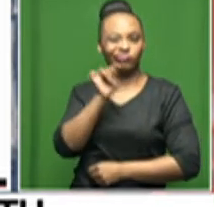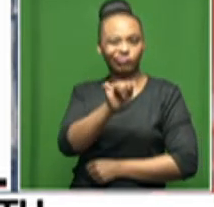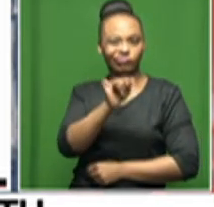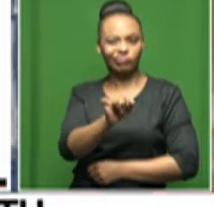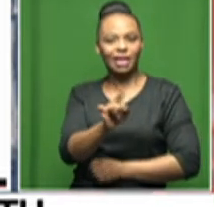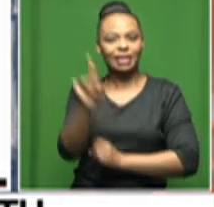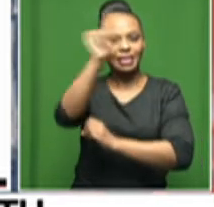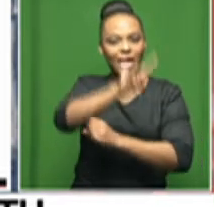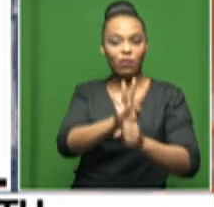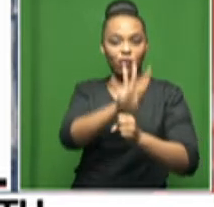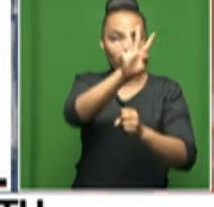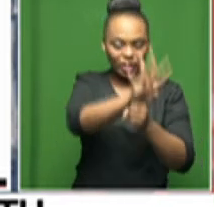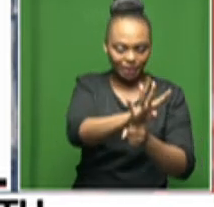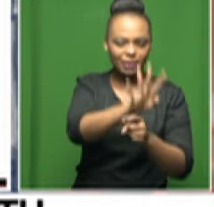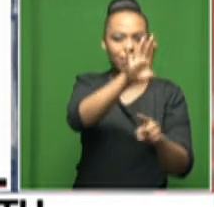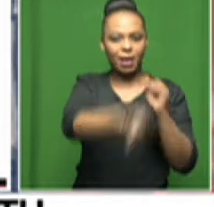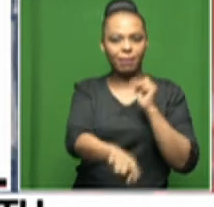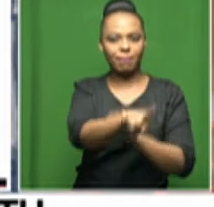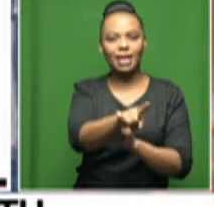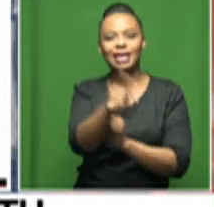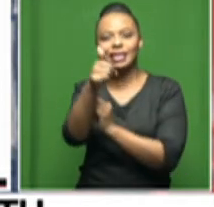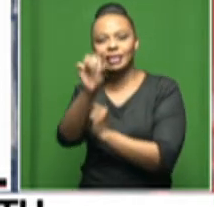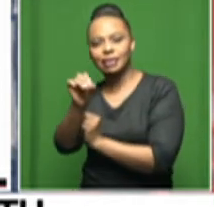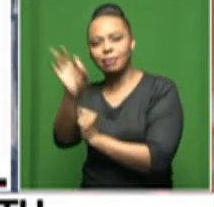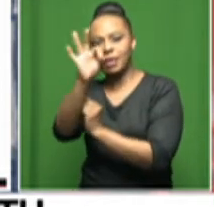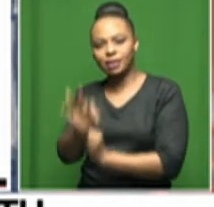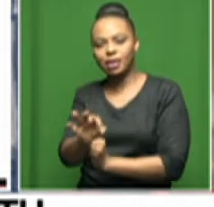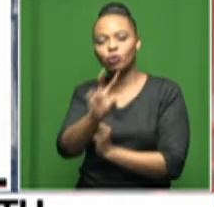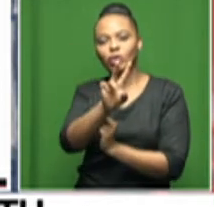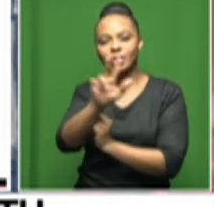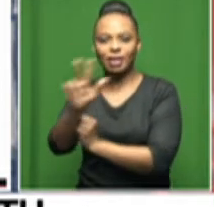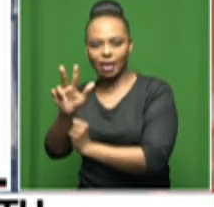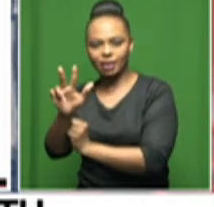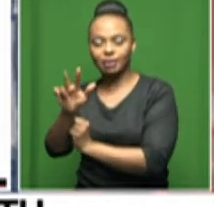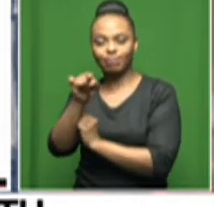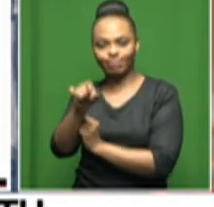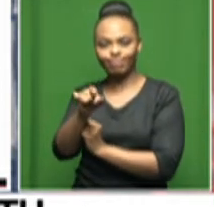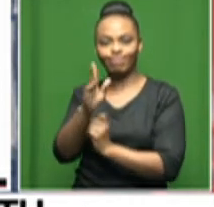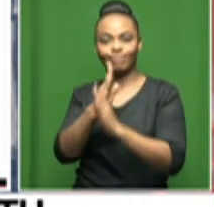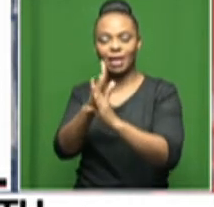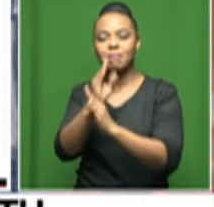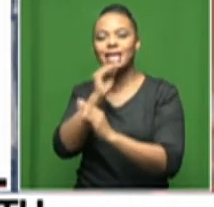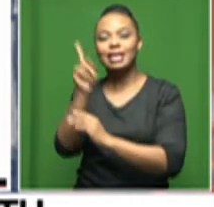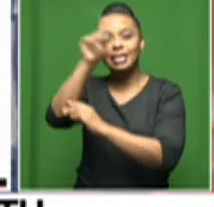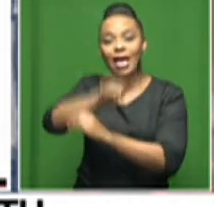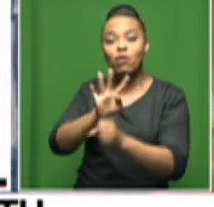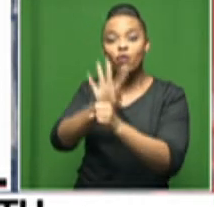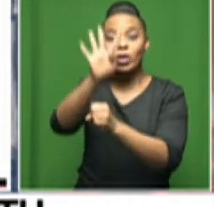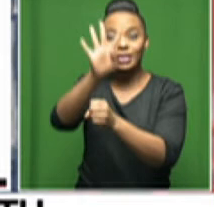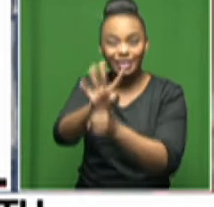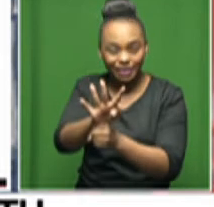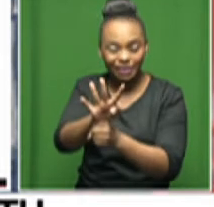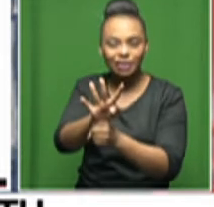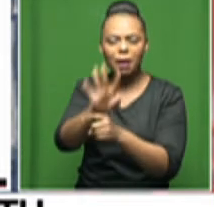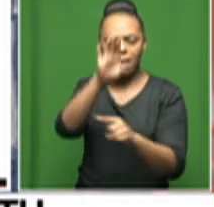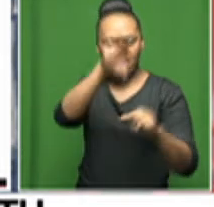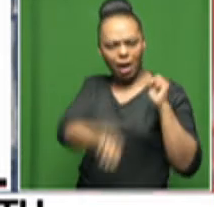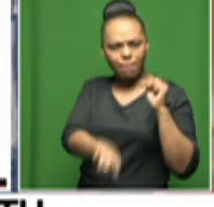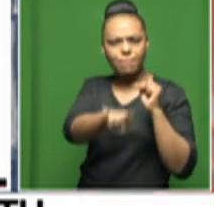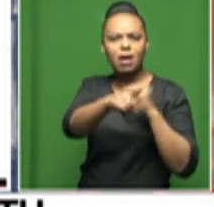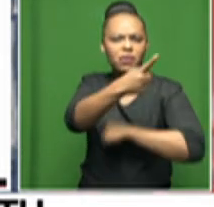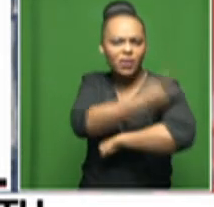day 14 and 66% on day 28 post-vaccination. So already on day 14, we were seeing